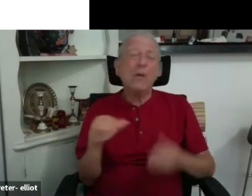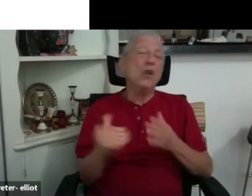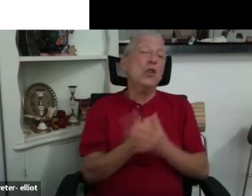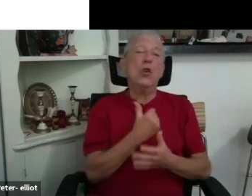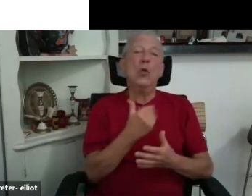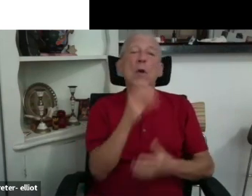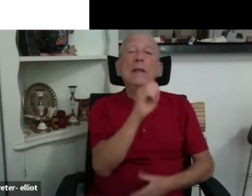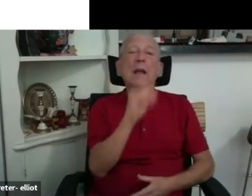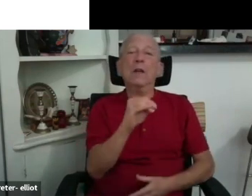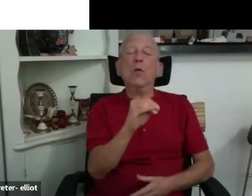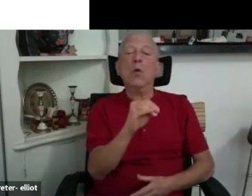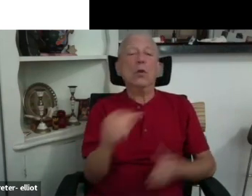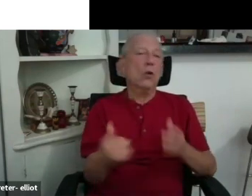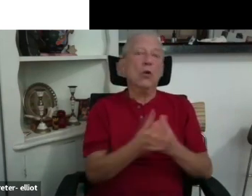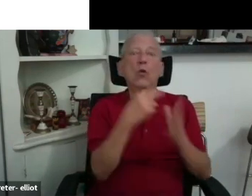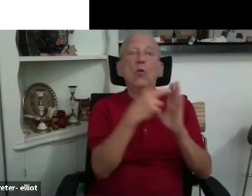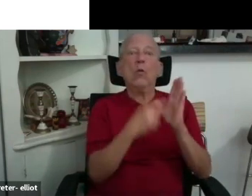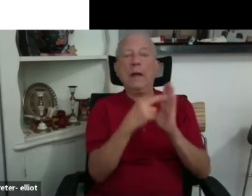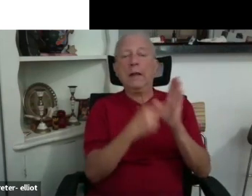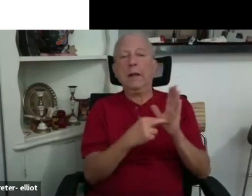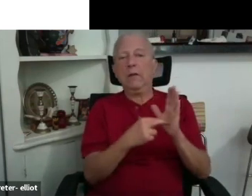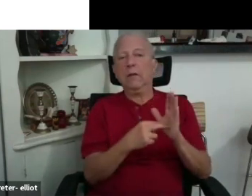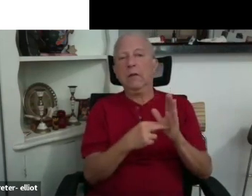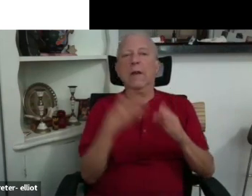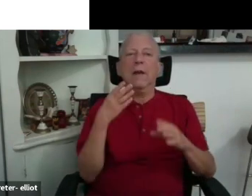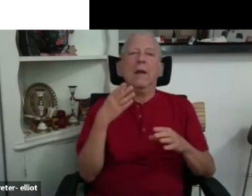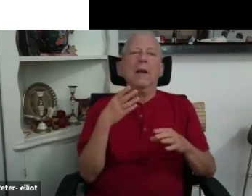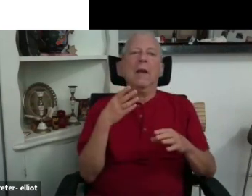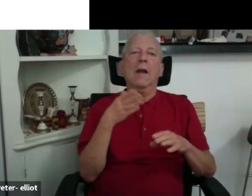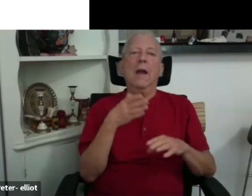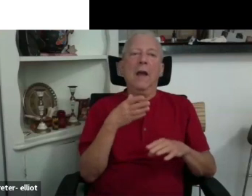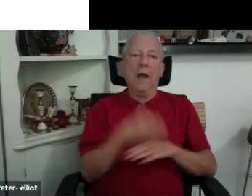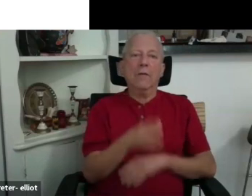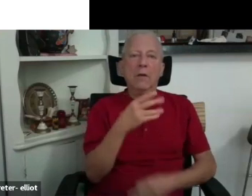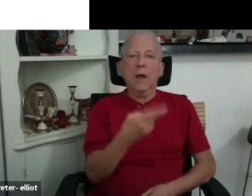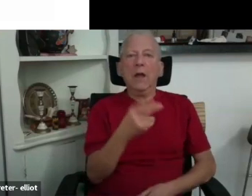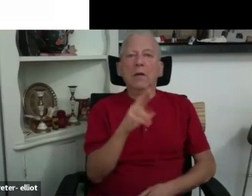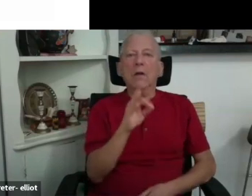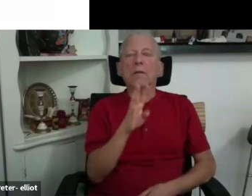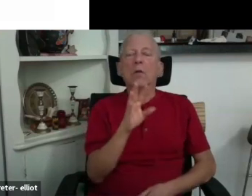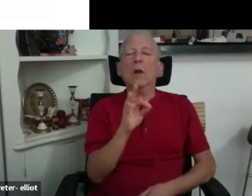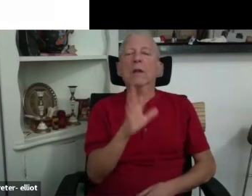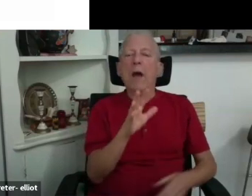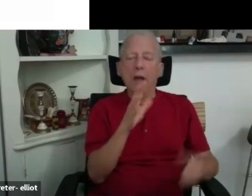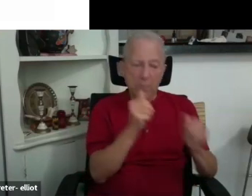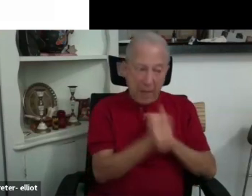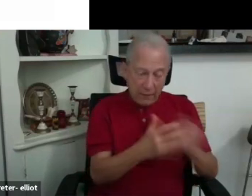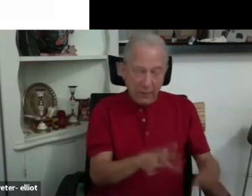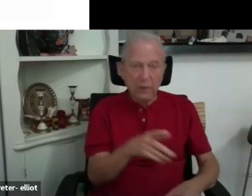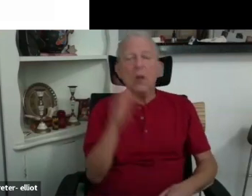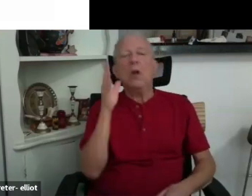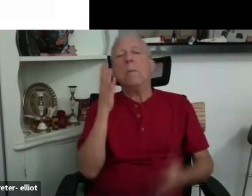or implementing regs following the passing of HR 9495 to expressly extend